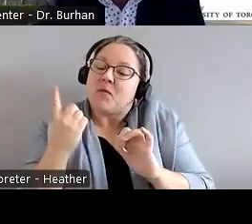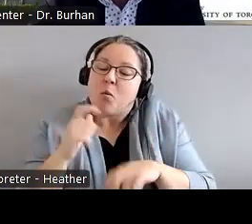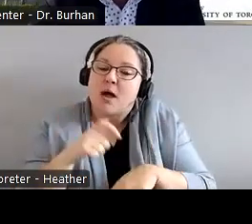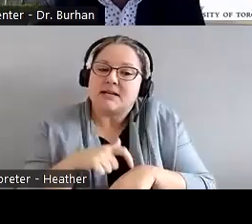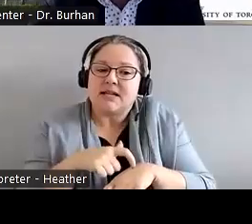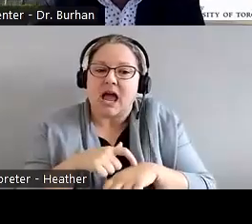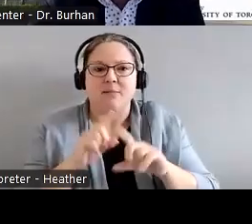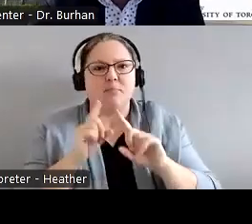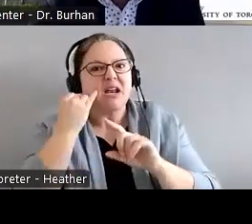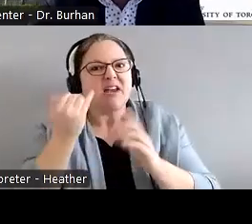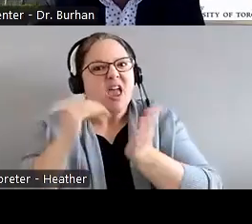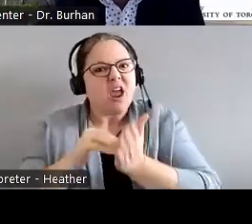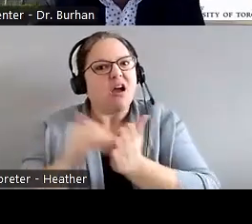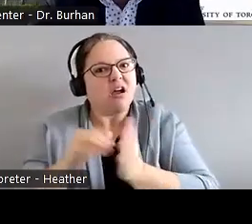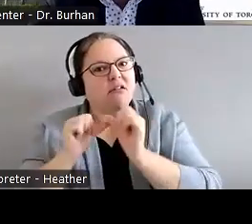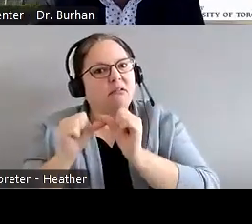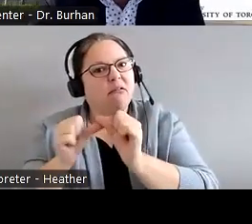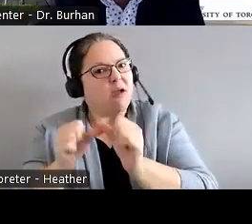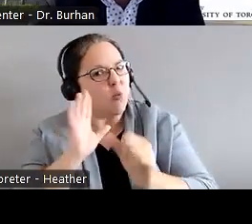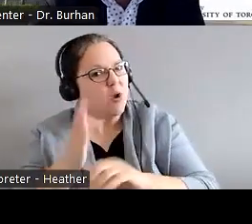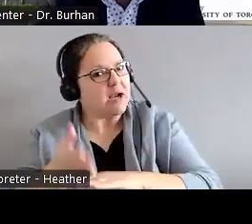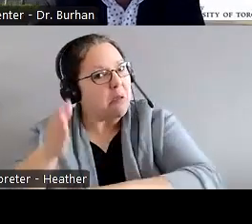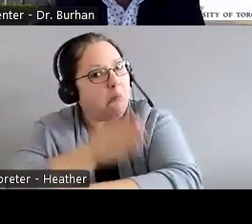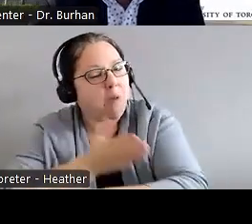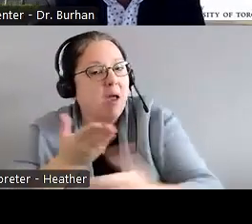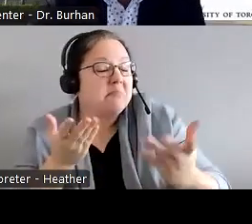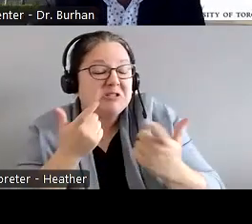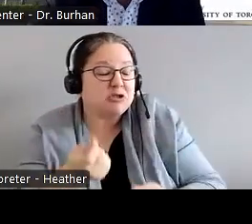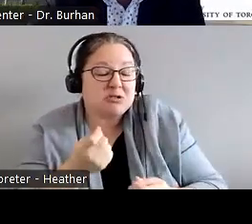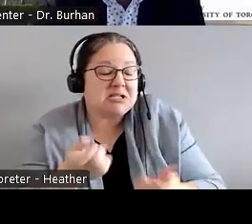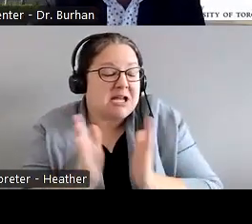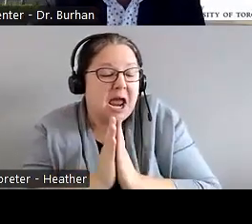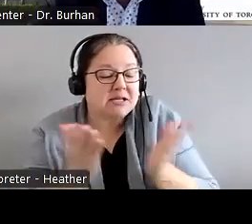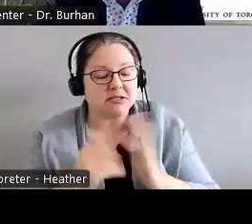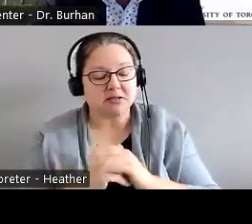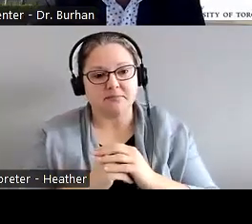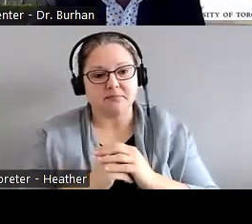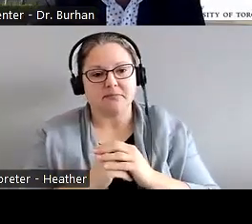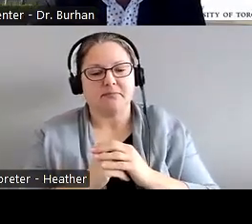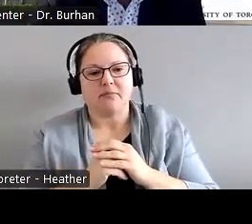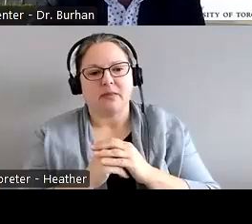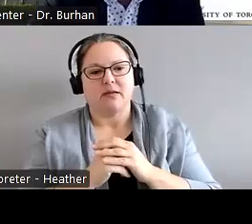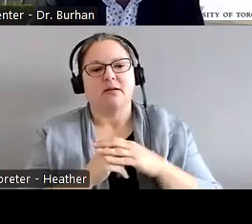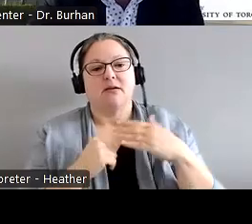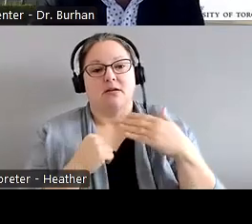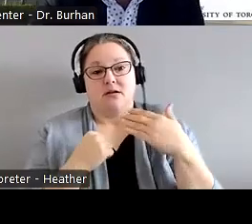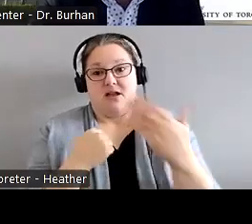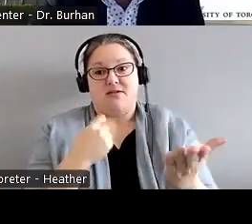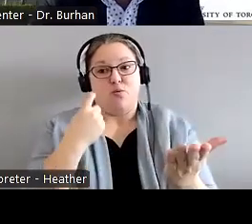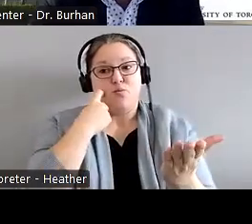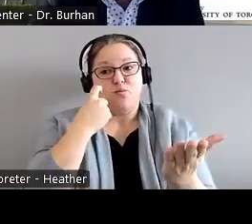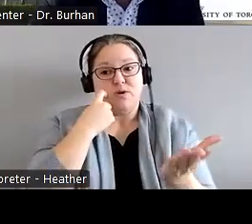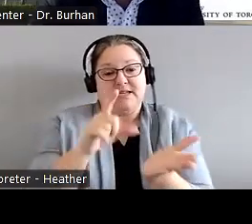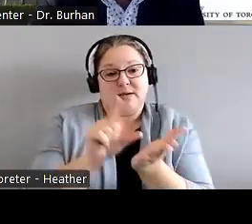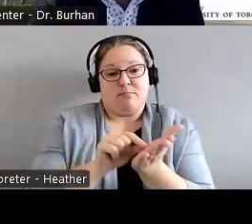about repeated sessions? That'll be an interesting question to have. So this is a recent publication from